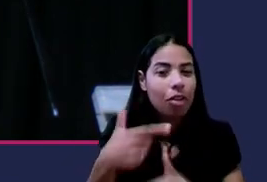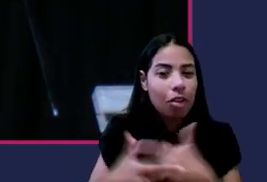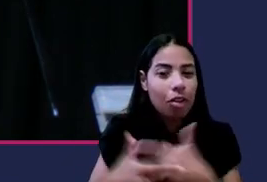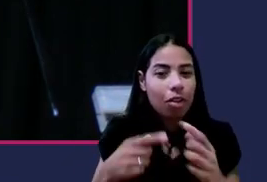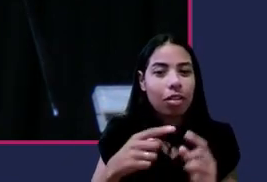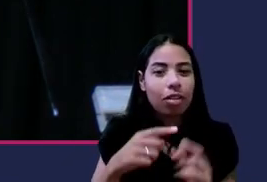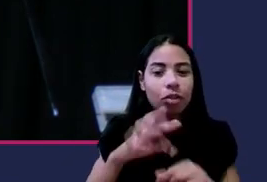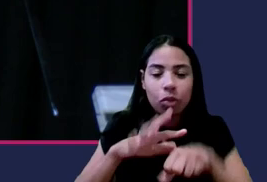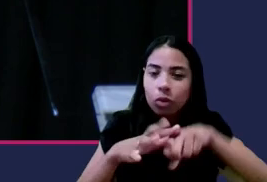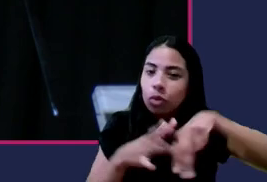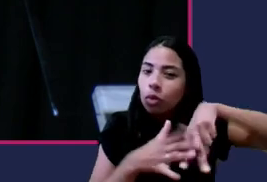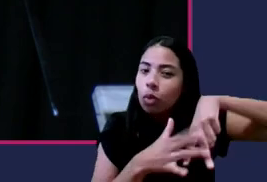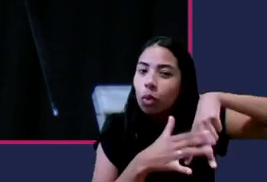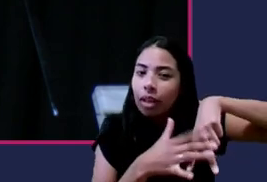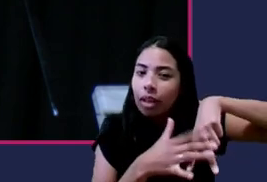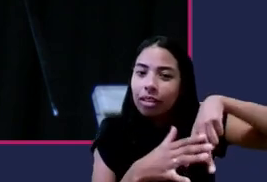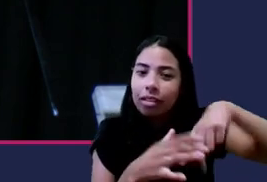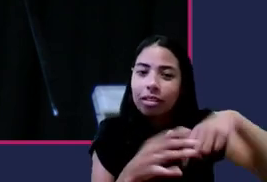Regina.